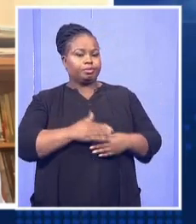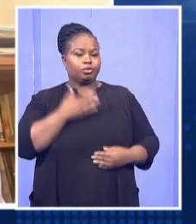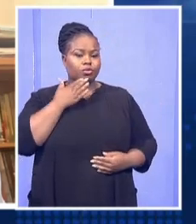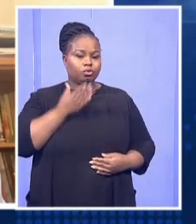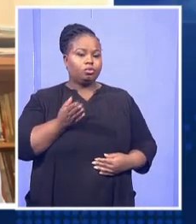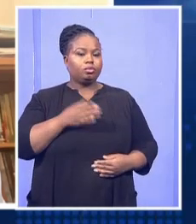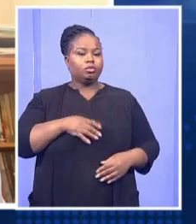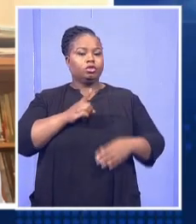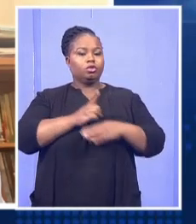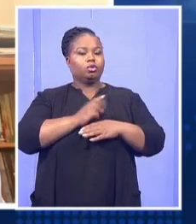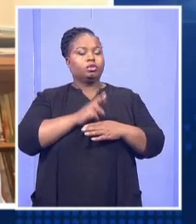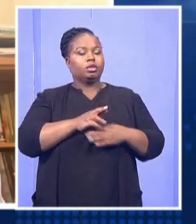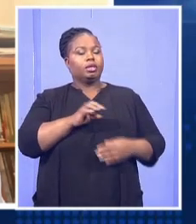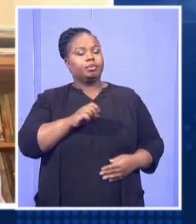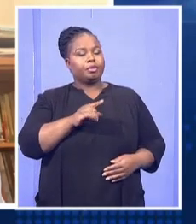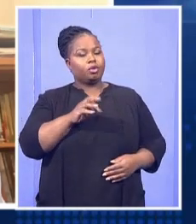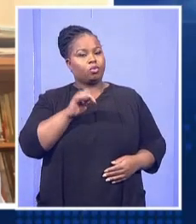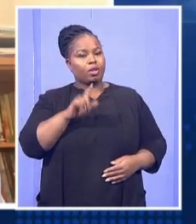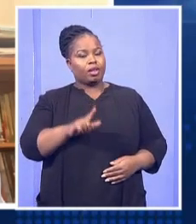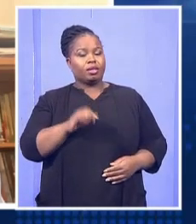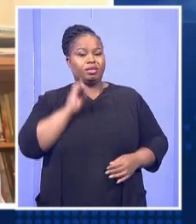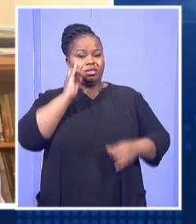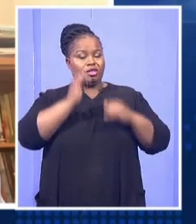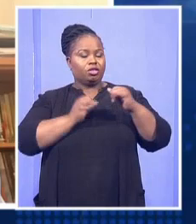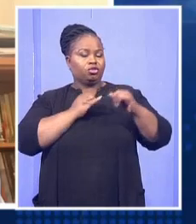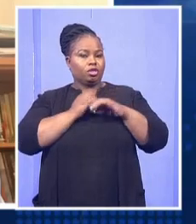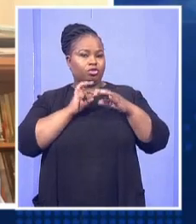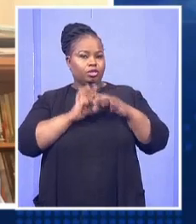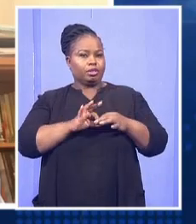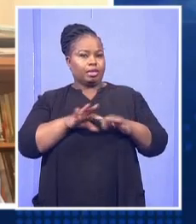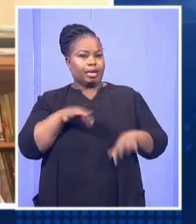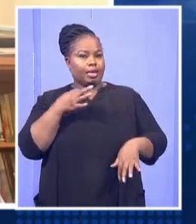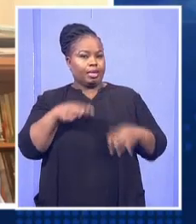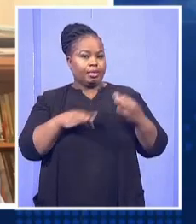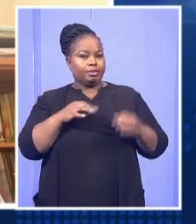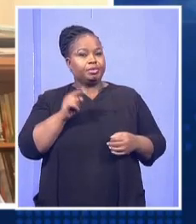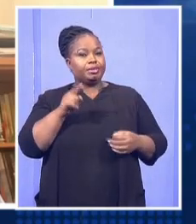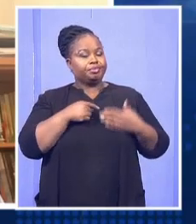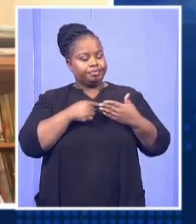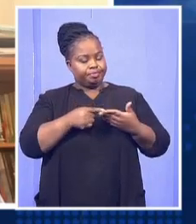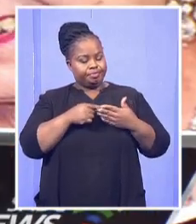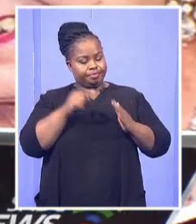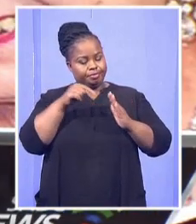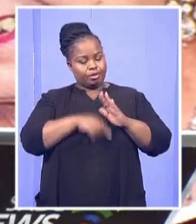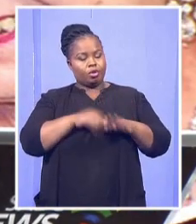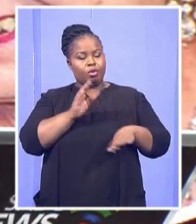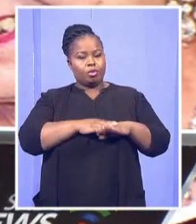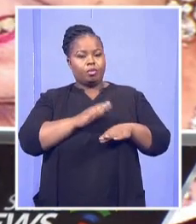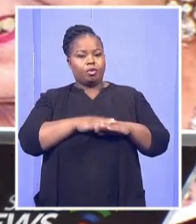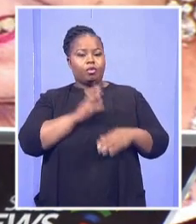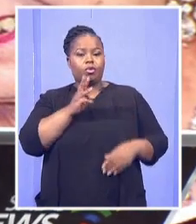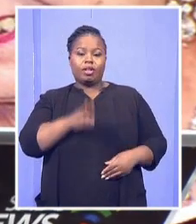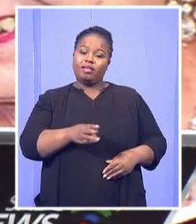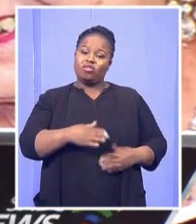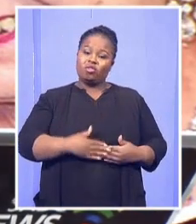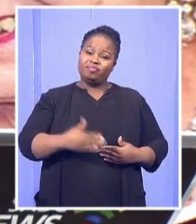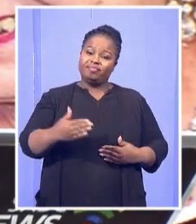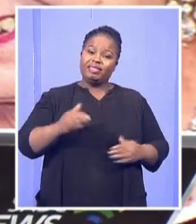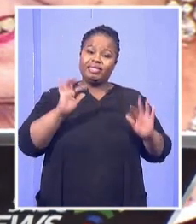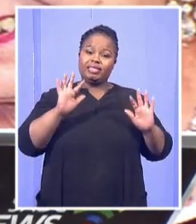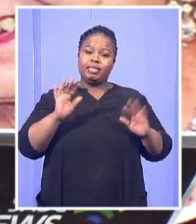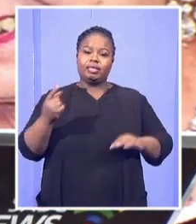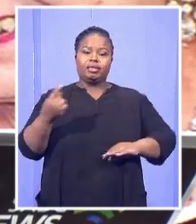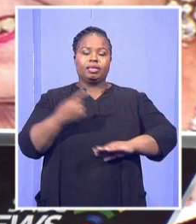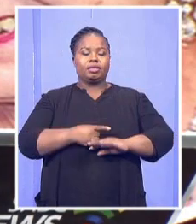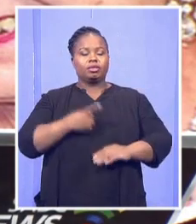Dr. Emmanuel Matambo, an international relations analyst. And those conversations are going to be continuing, I imagine, over the next 10 days as